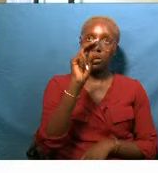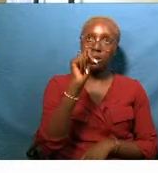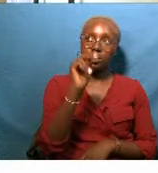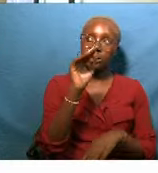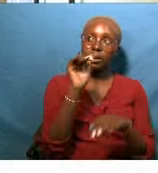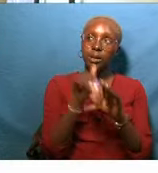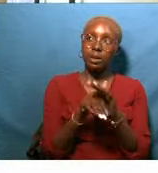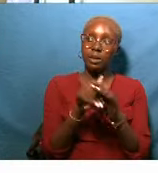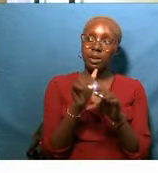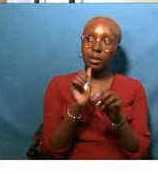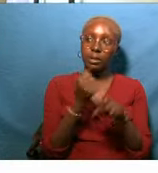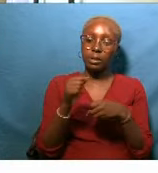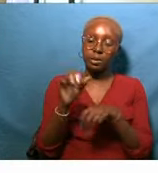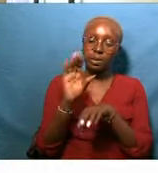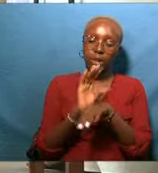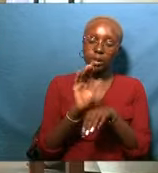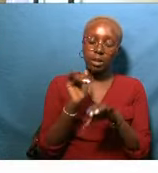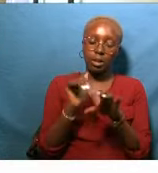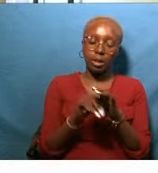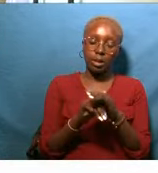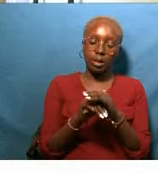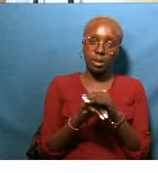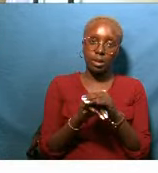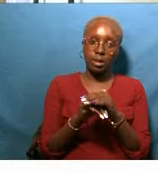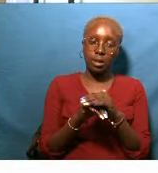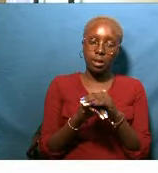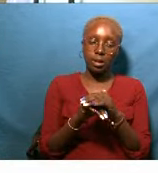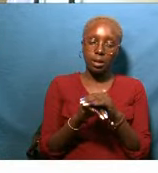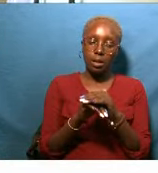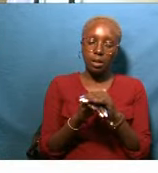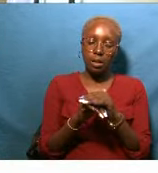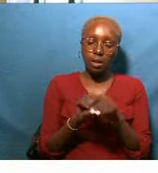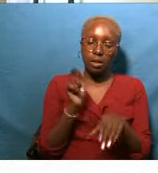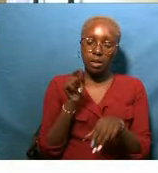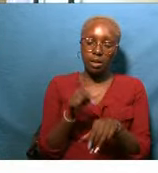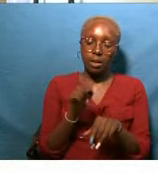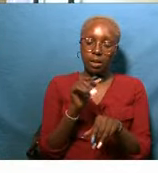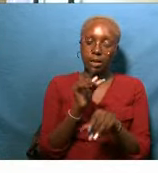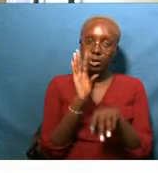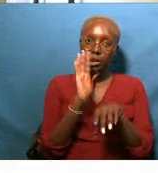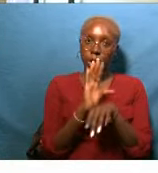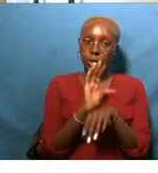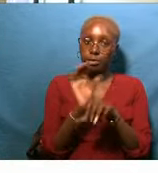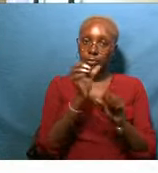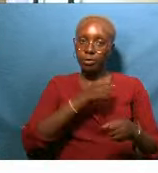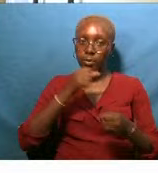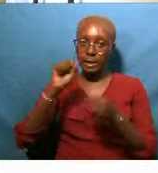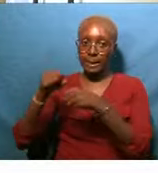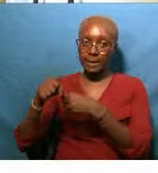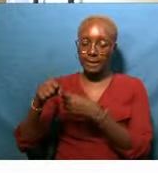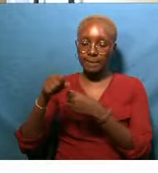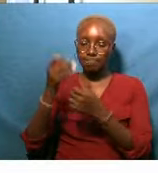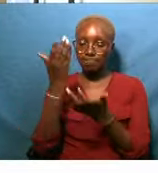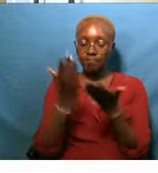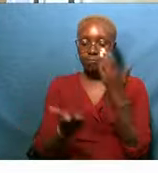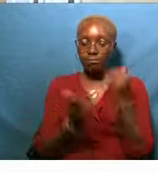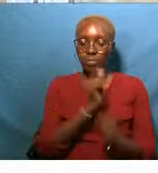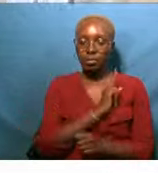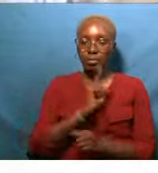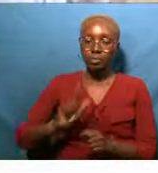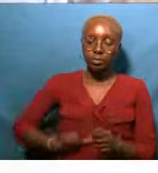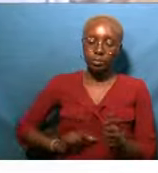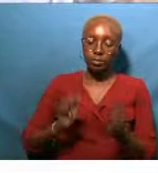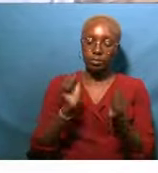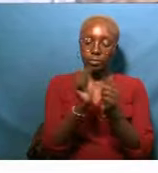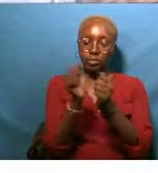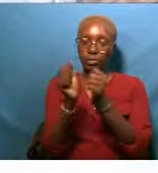the Archdeaconry of All Saints Cathedral Archdeaconry. May the Lord be with you. You